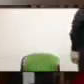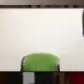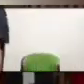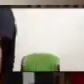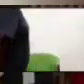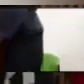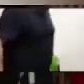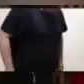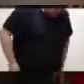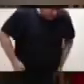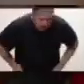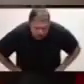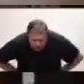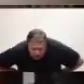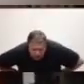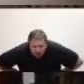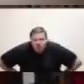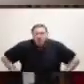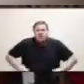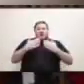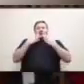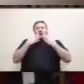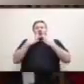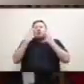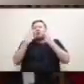Thank you very much, Honorable Chair. If I can